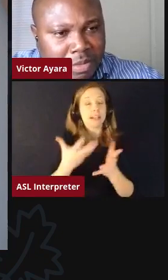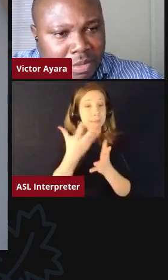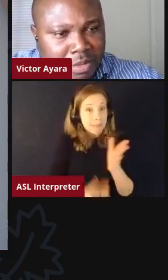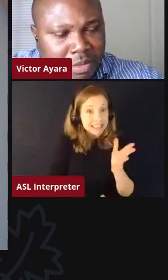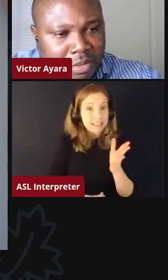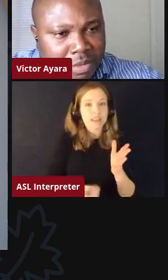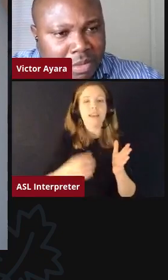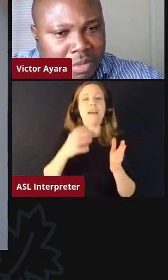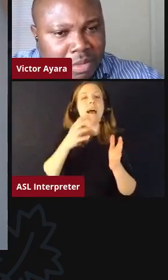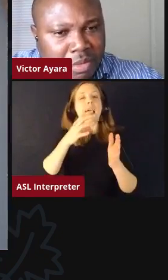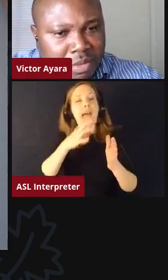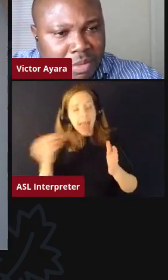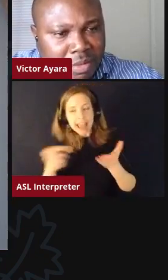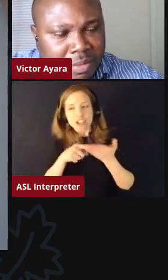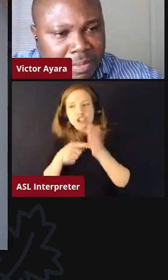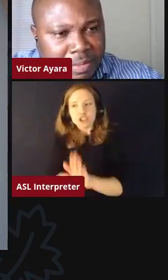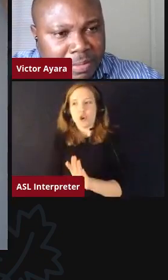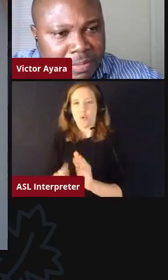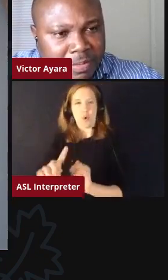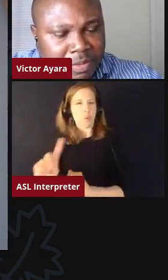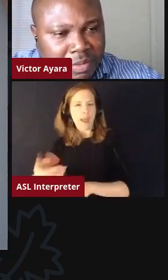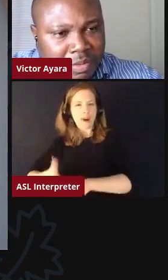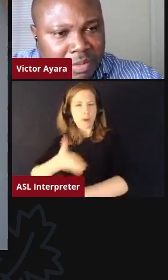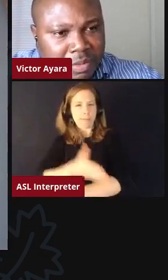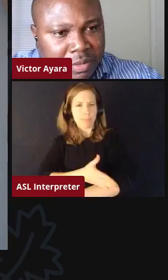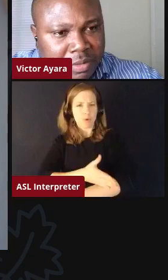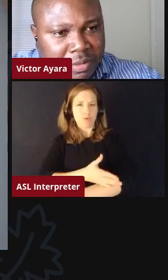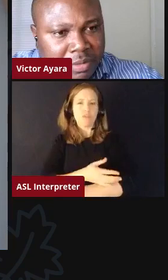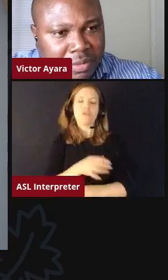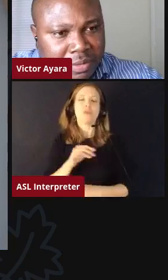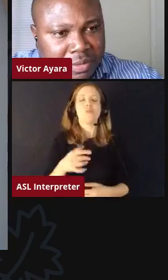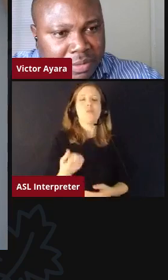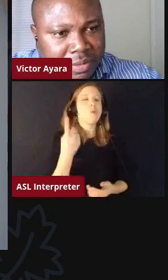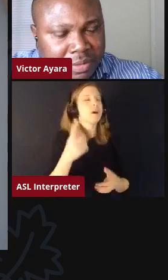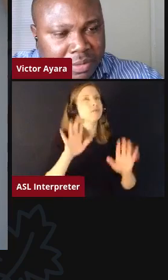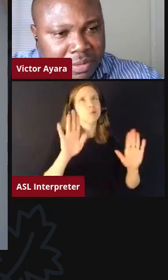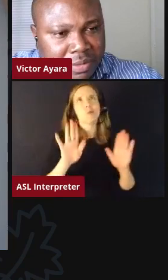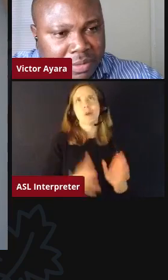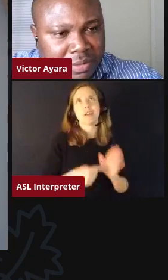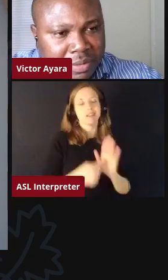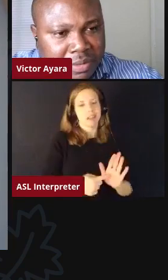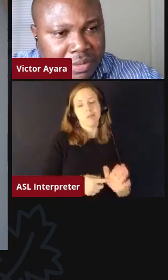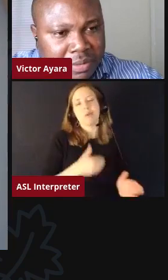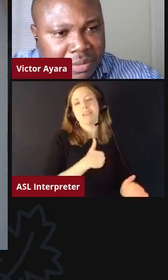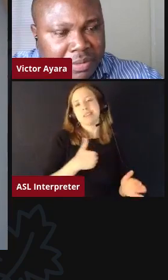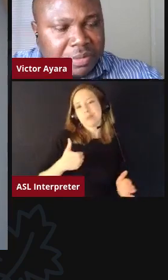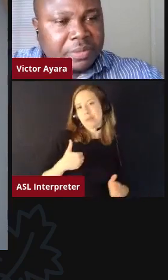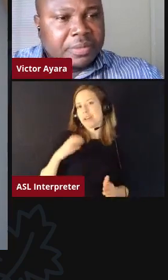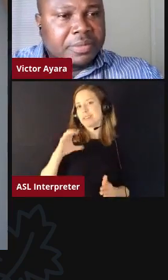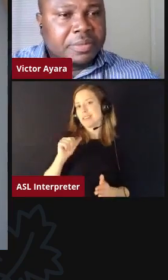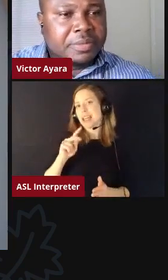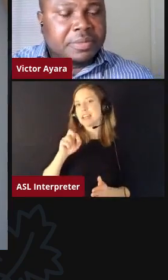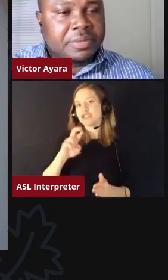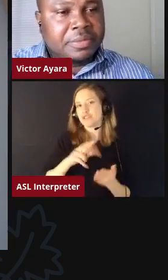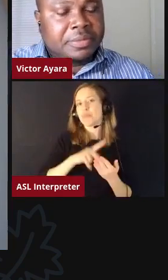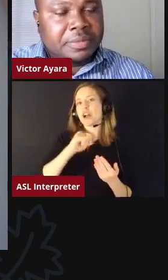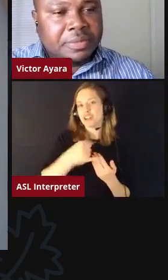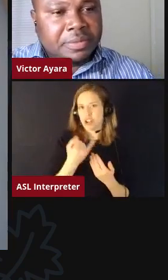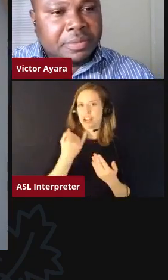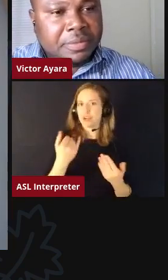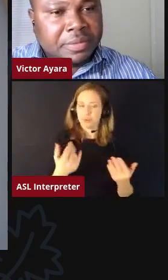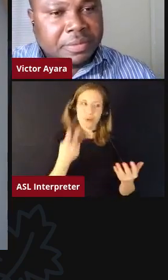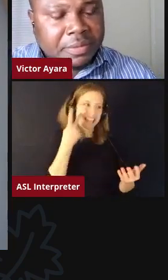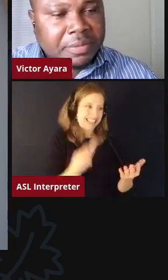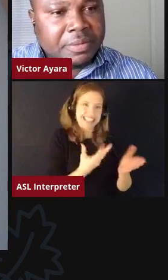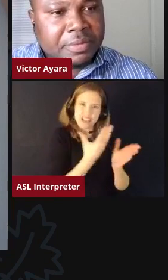breast cancer project is, we can really show you where we find these errors, but now that we find where these gaps are, we can